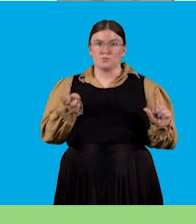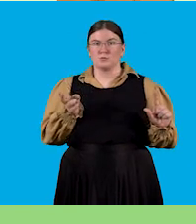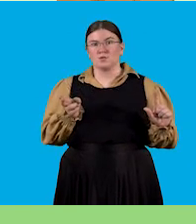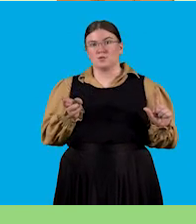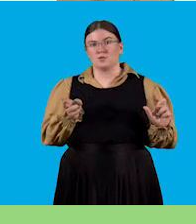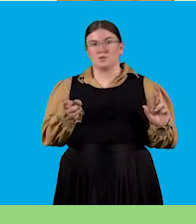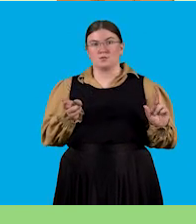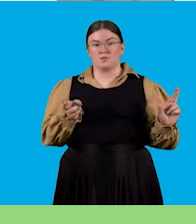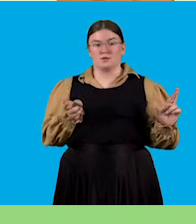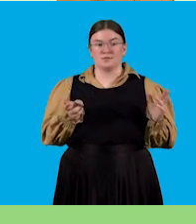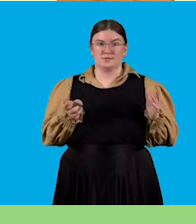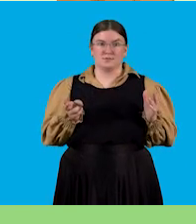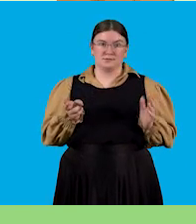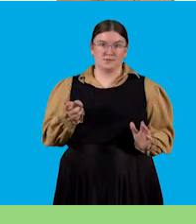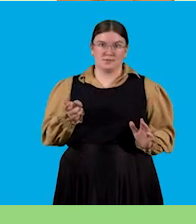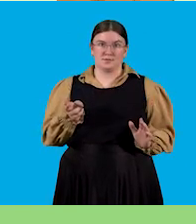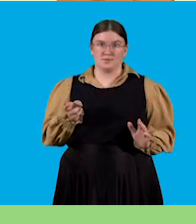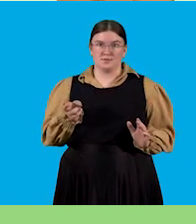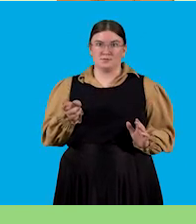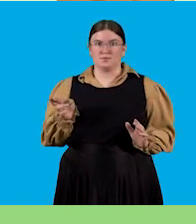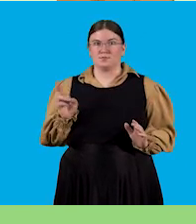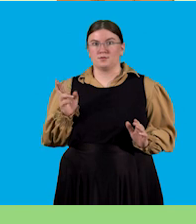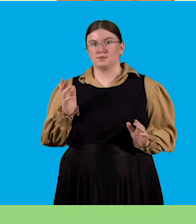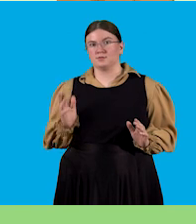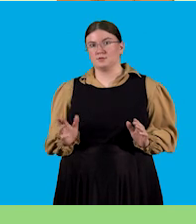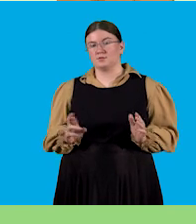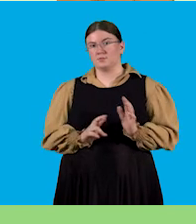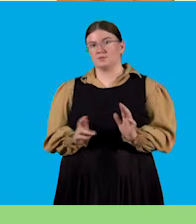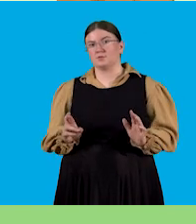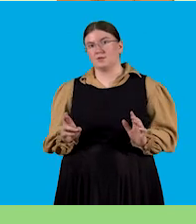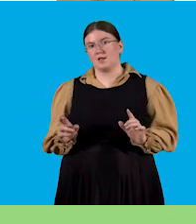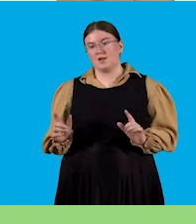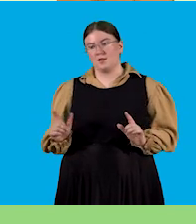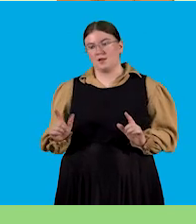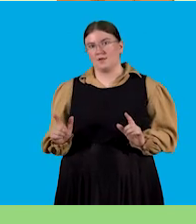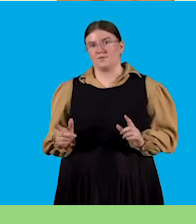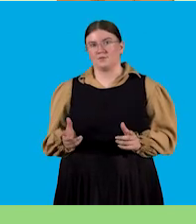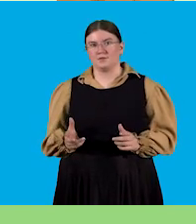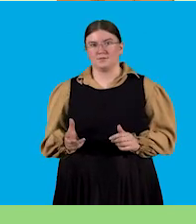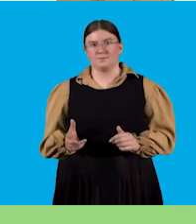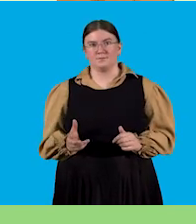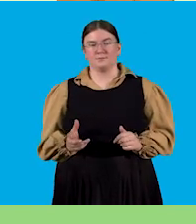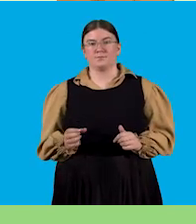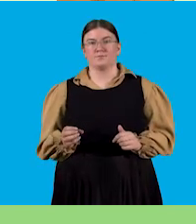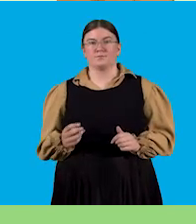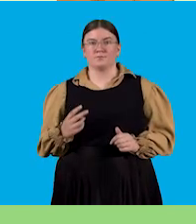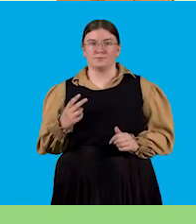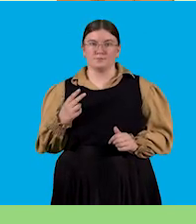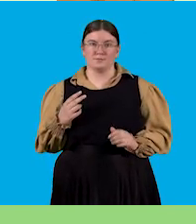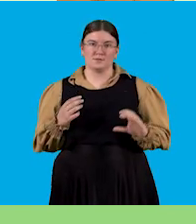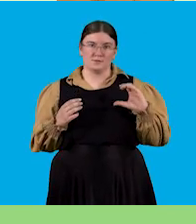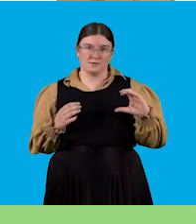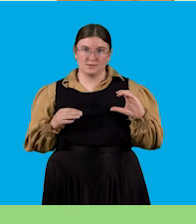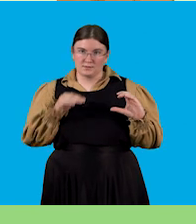our right side of the human body, and on our right-hand side represents the left-hand side. So C